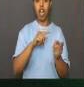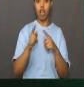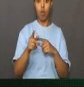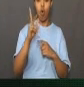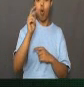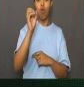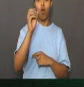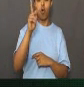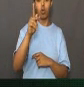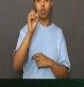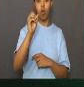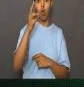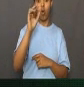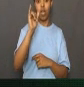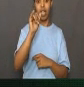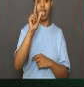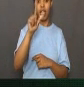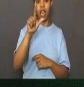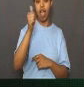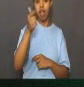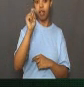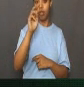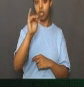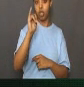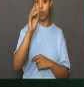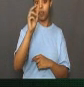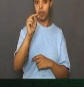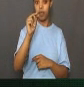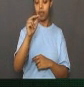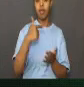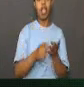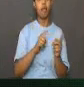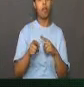and 1 molecule of reduced NAD.